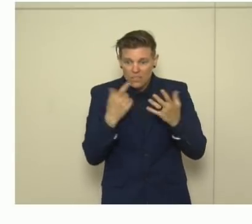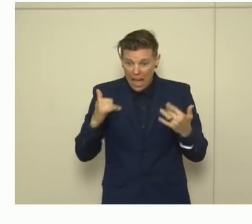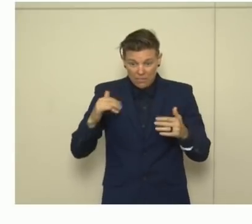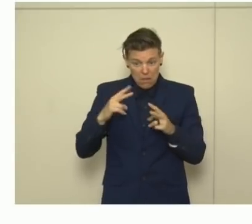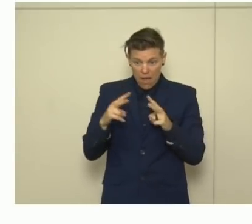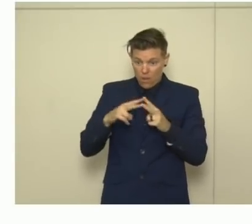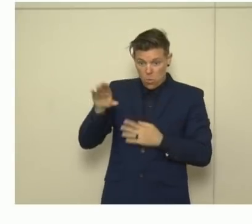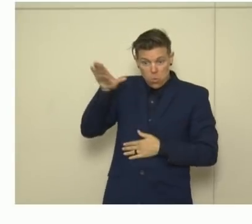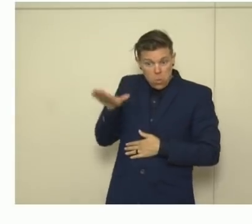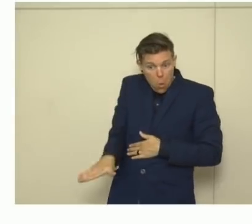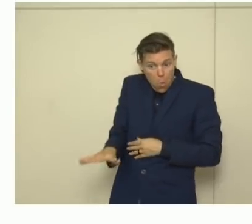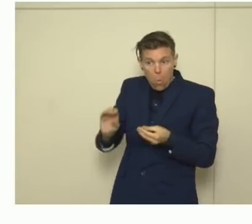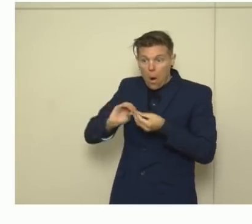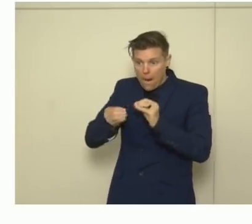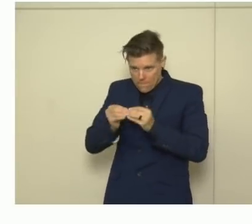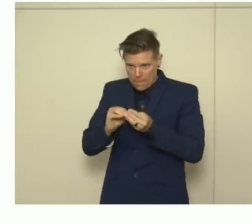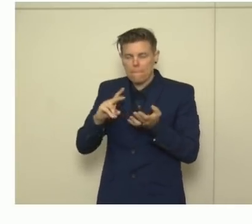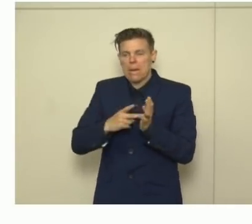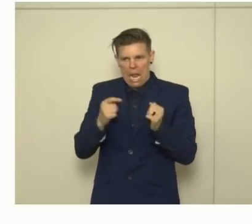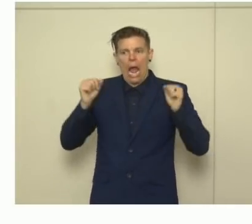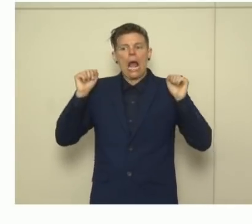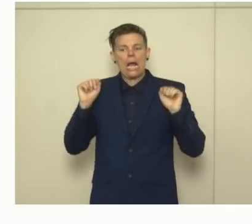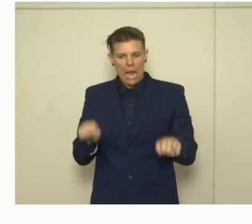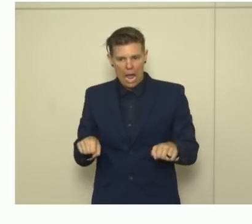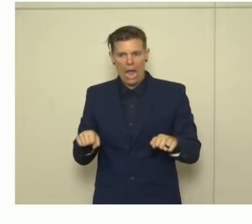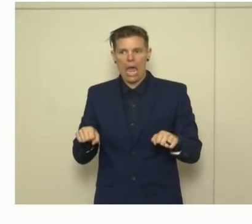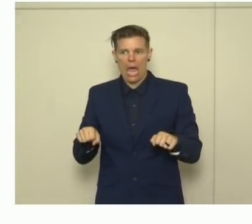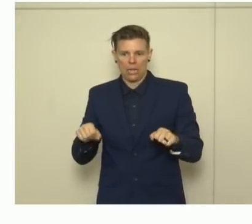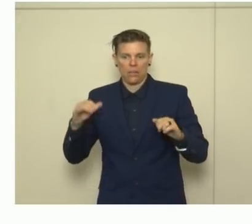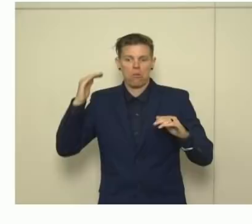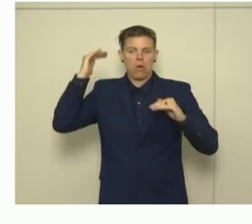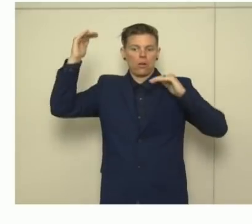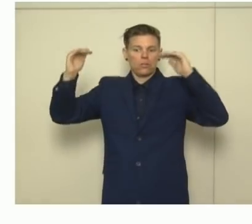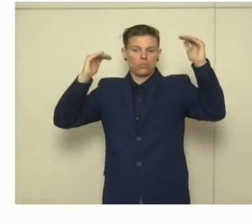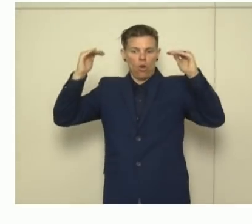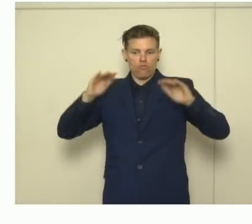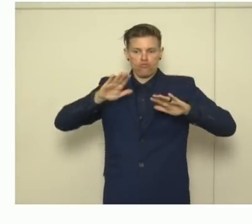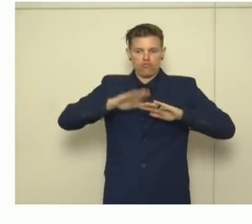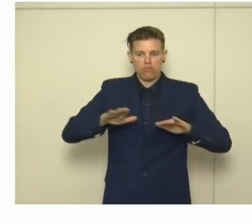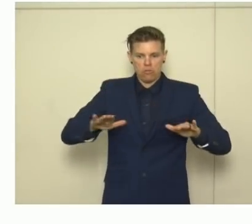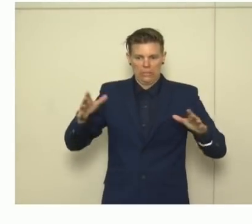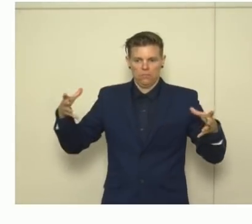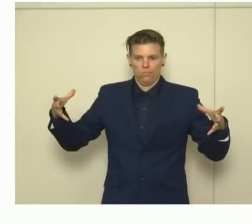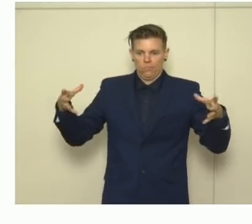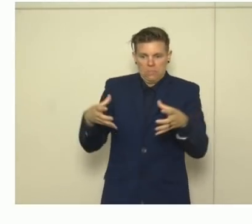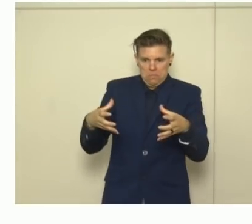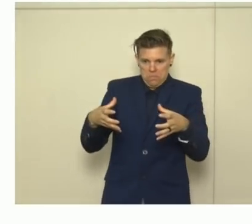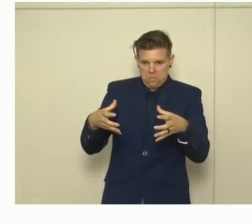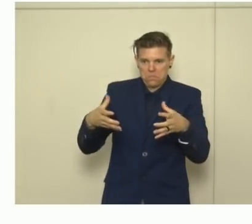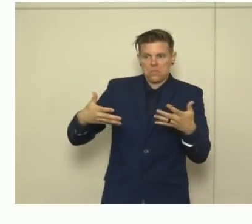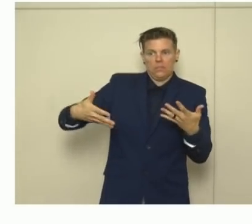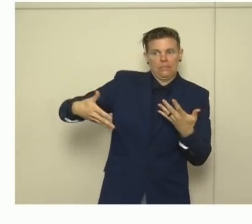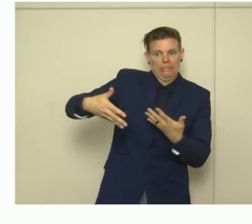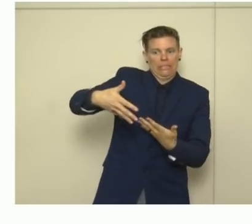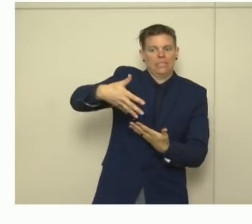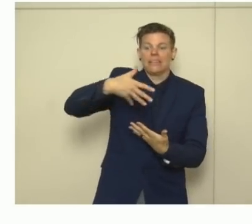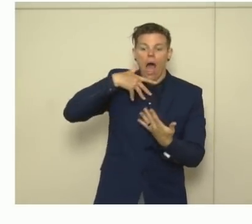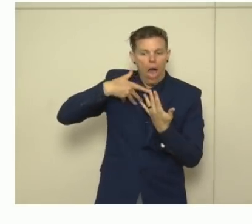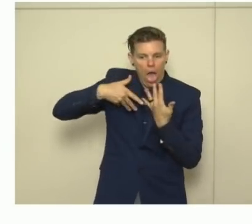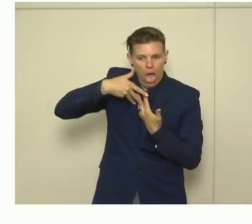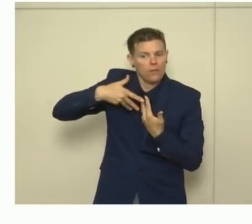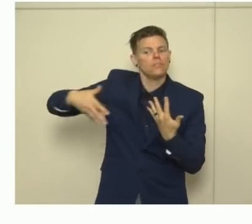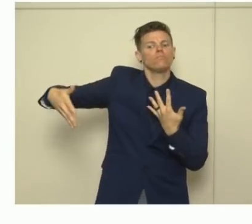have adults and kids in the same room wearing masks and contain potential outbreaks. And so that's valuable